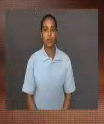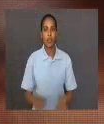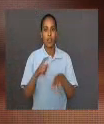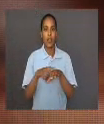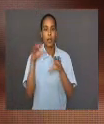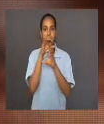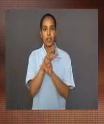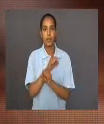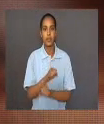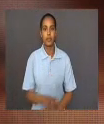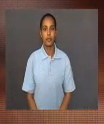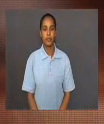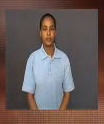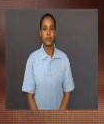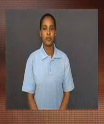Time's up.